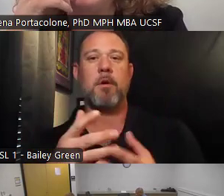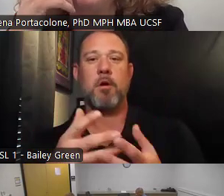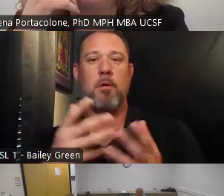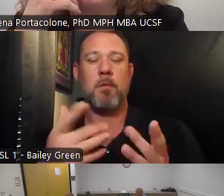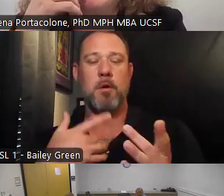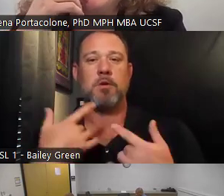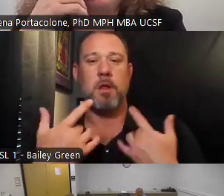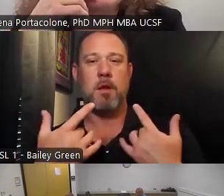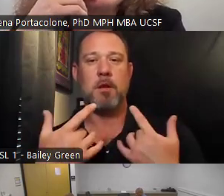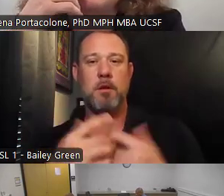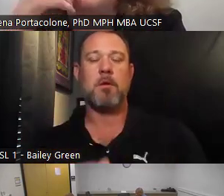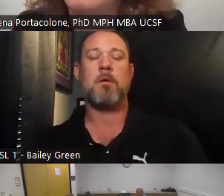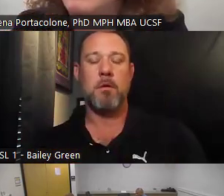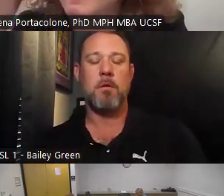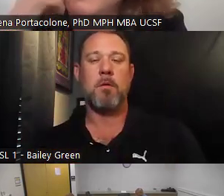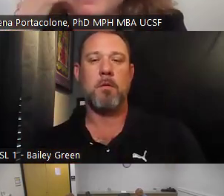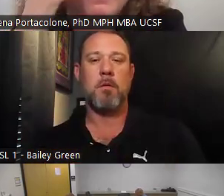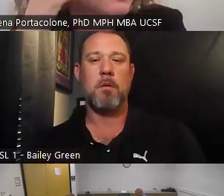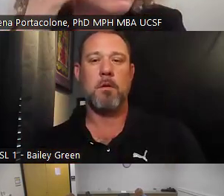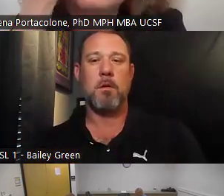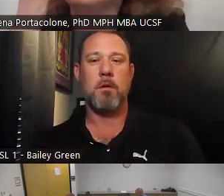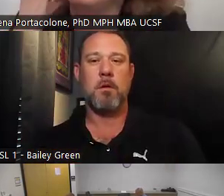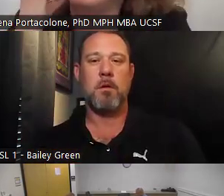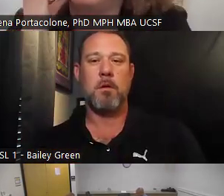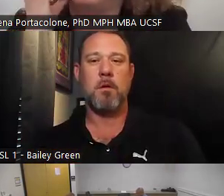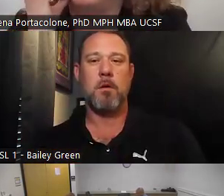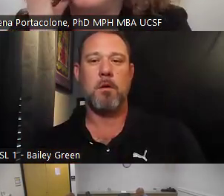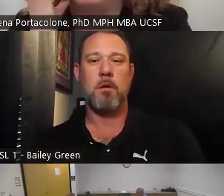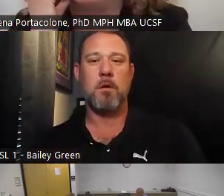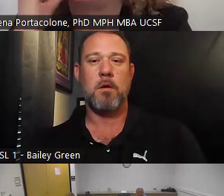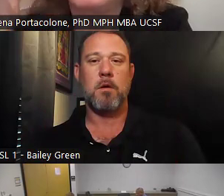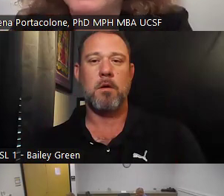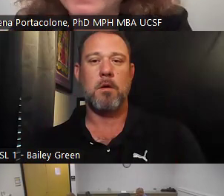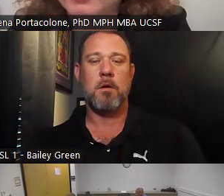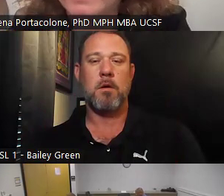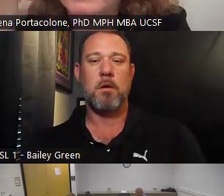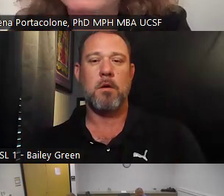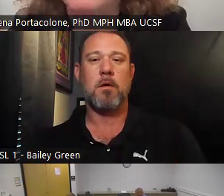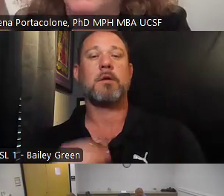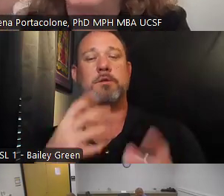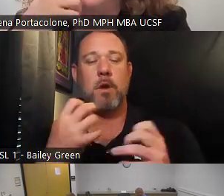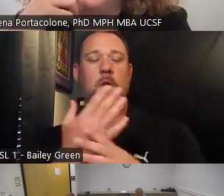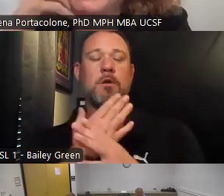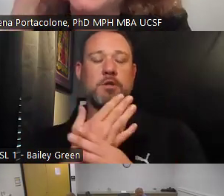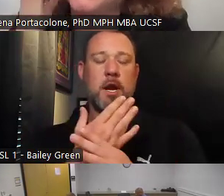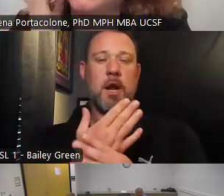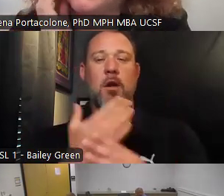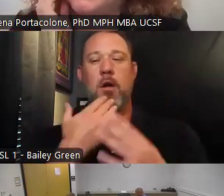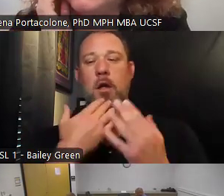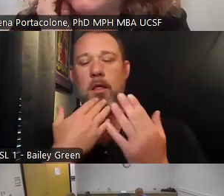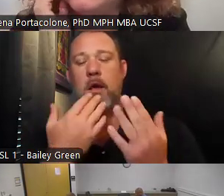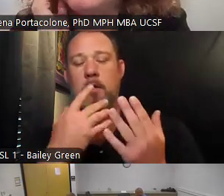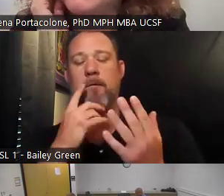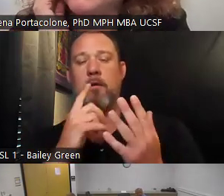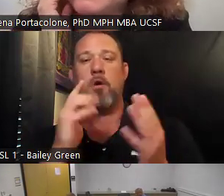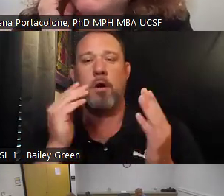delighted. So this is all I wanted to share, and thank you again for your attention